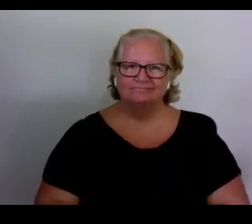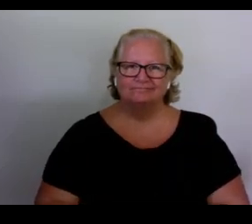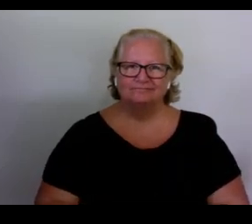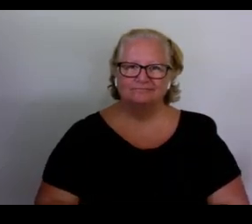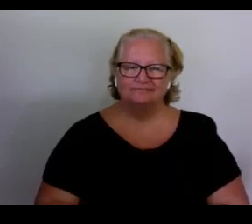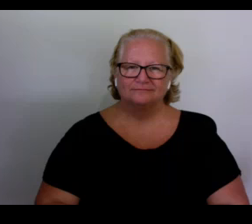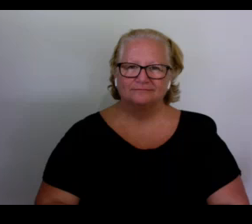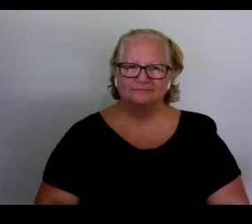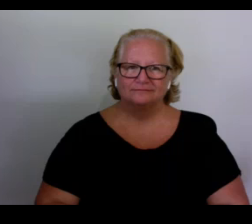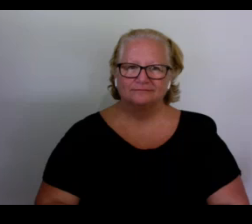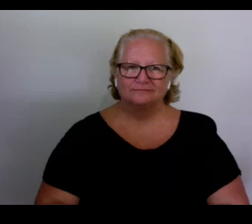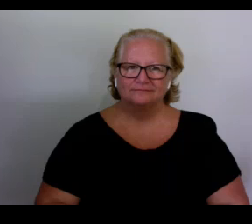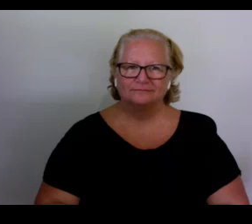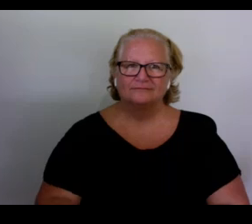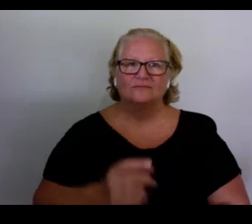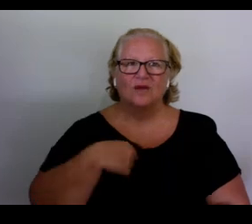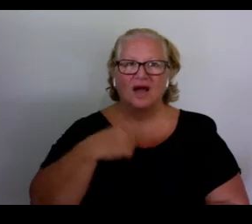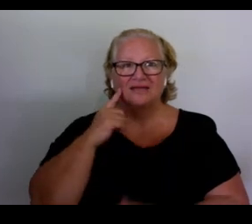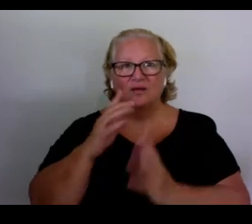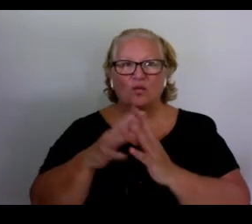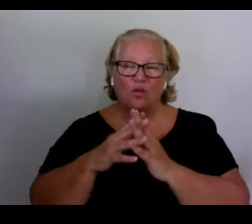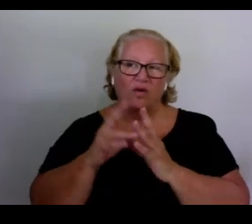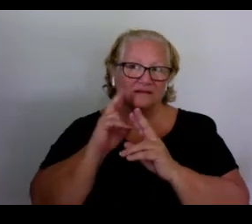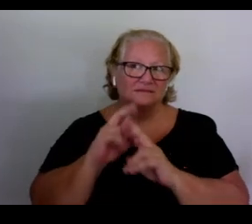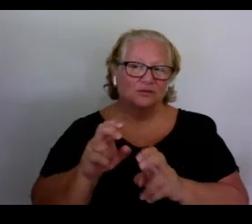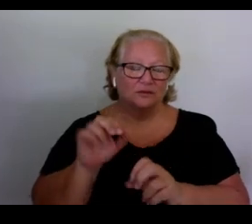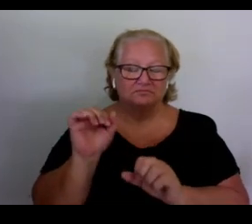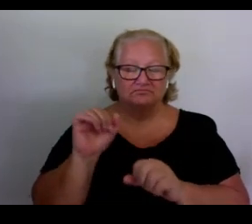I think it's worth exploring? Yes, absolutely.